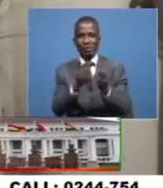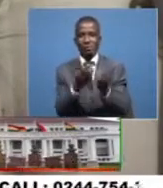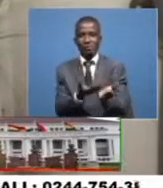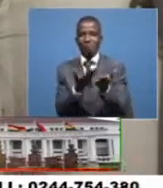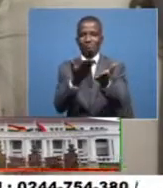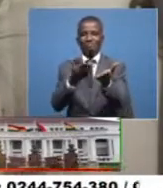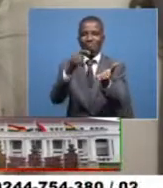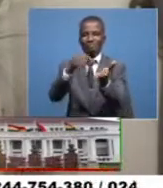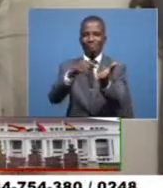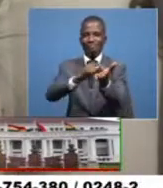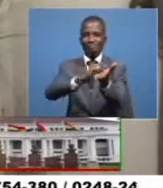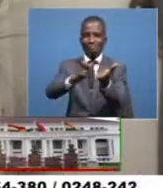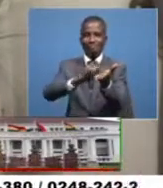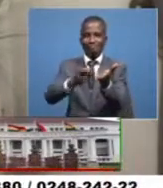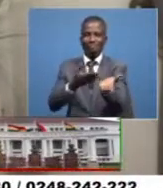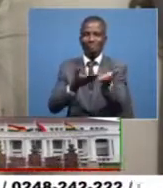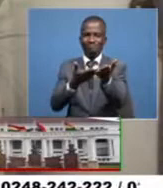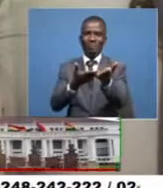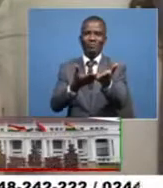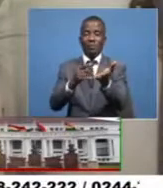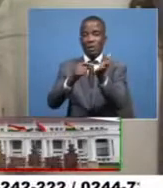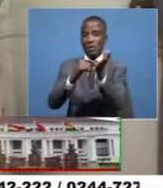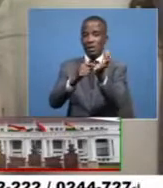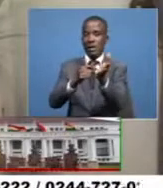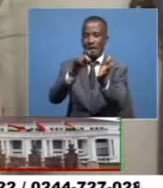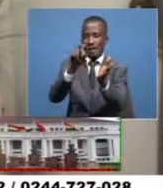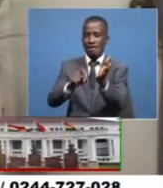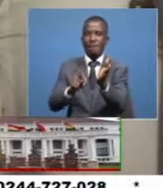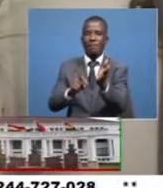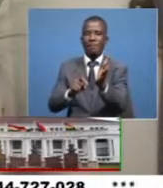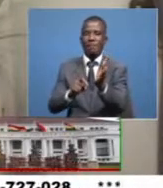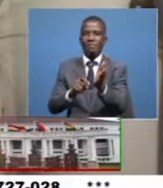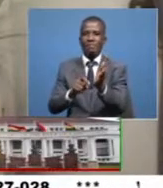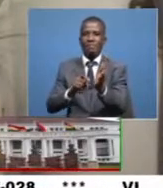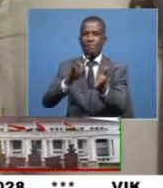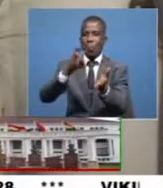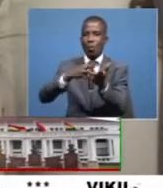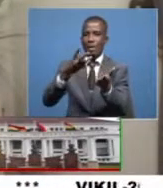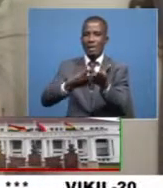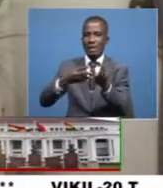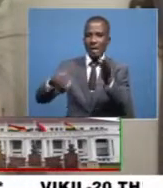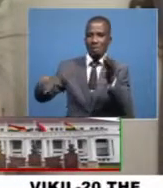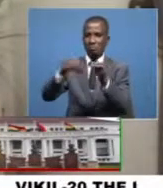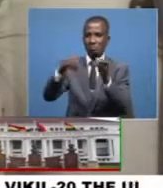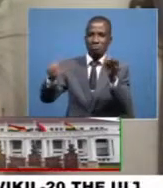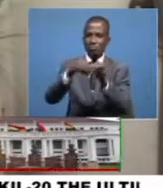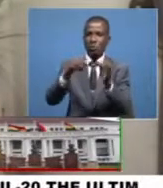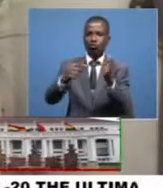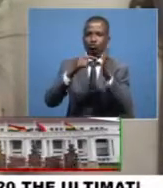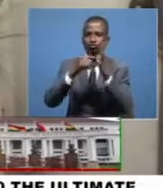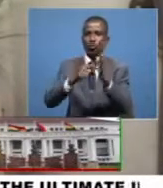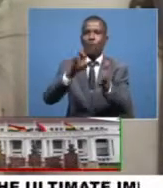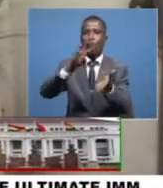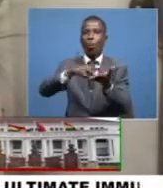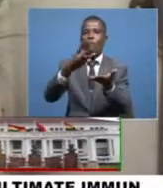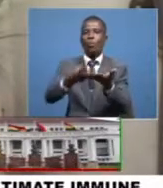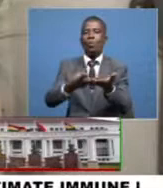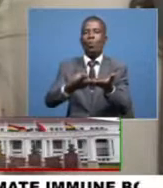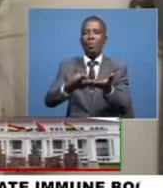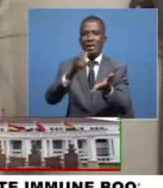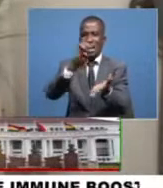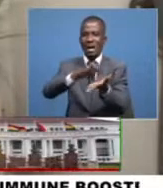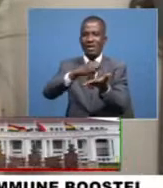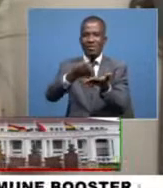in your or that you have made, and you need to then call witnesses or adduce evidence through those